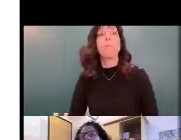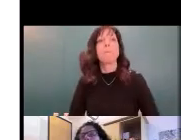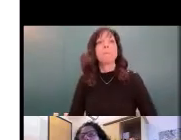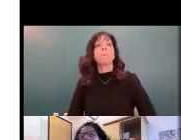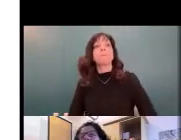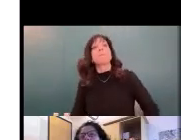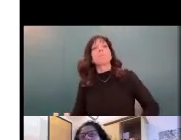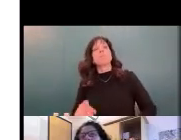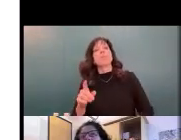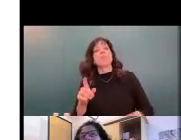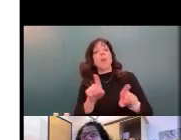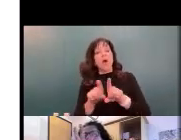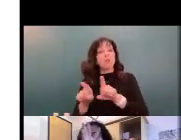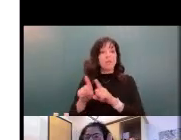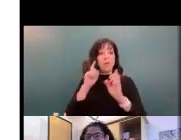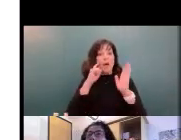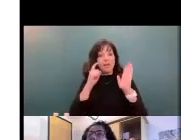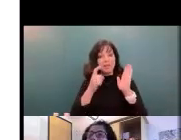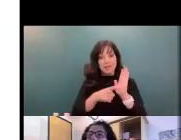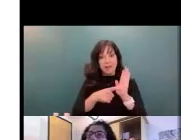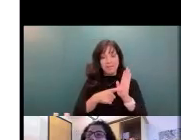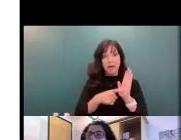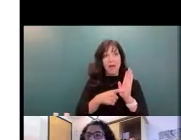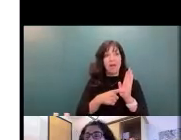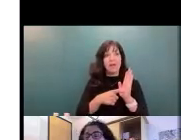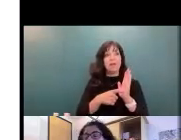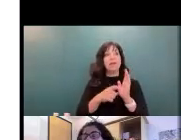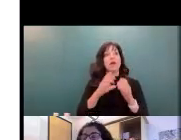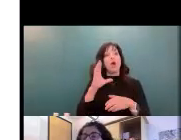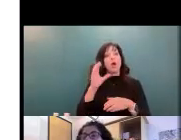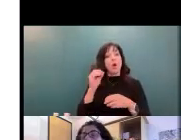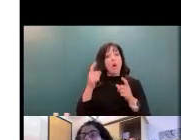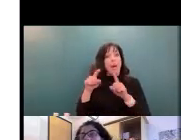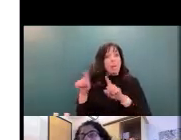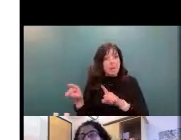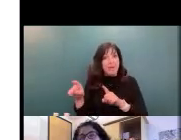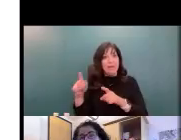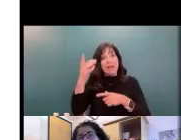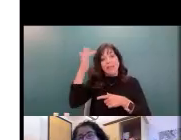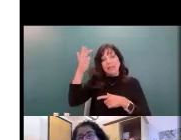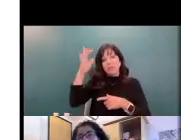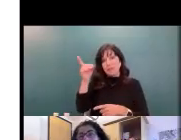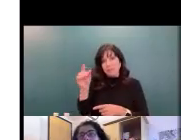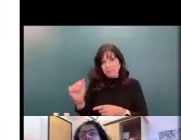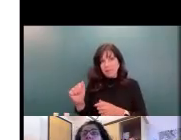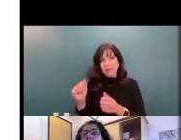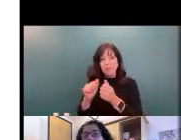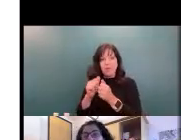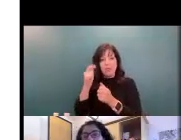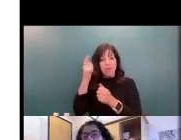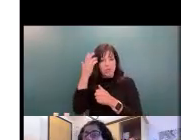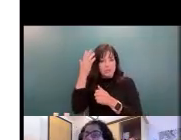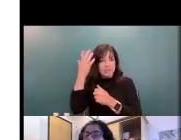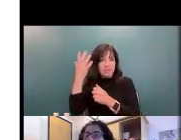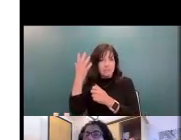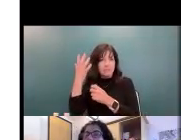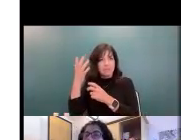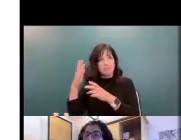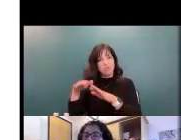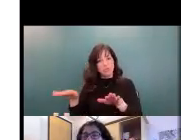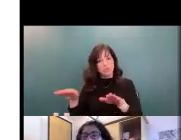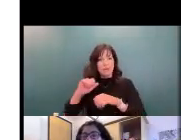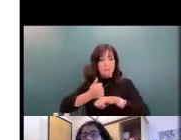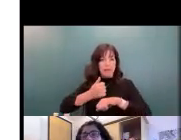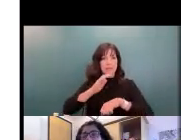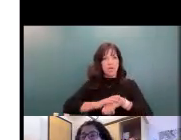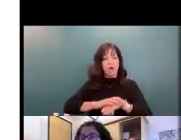also identifying co-occurring intellectual disability in autistic children, which is based on